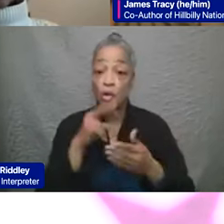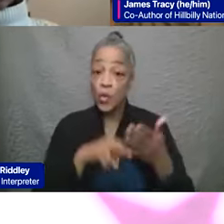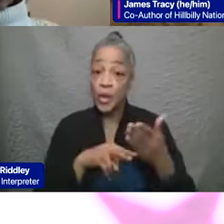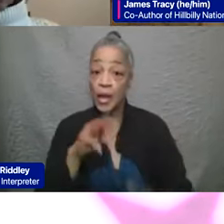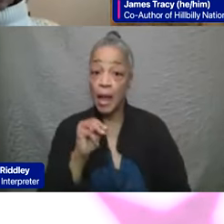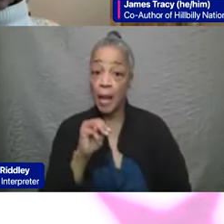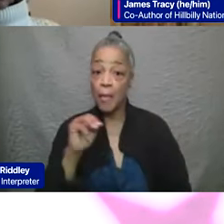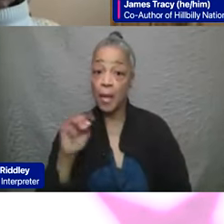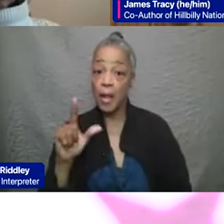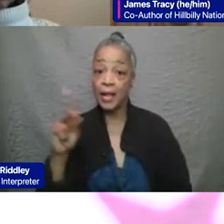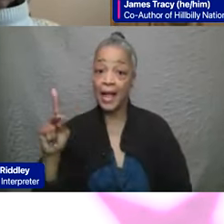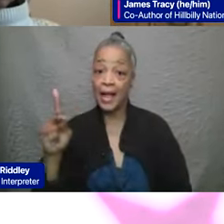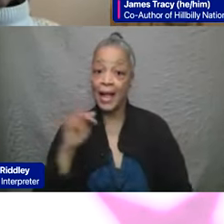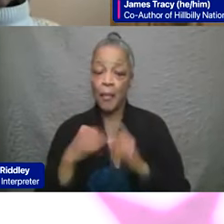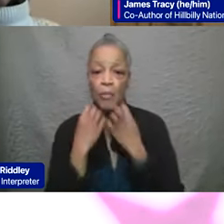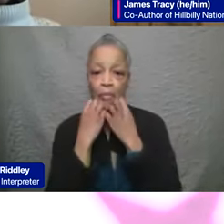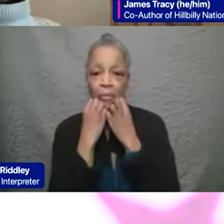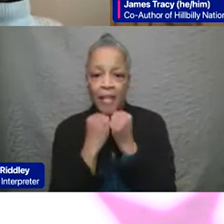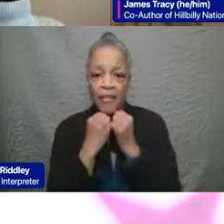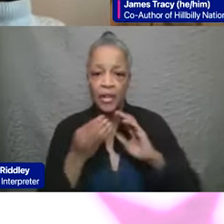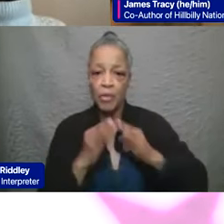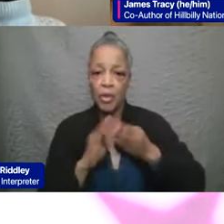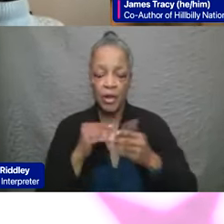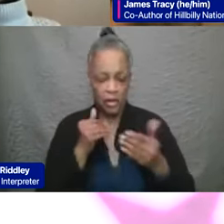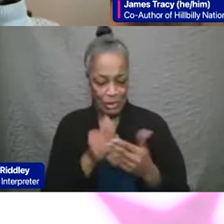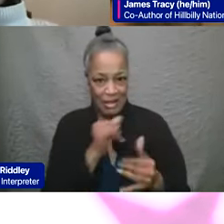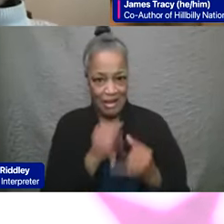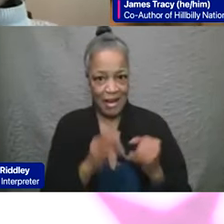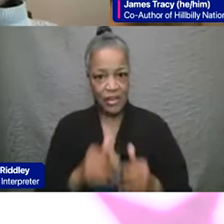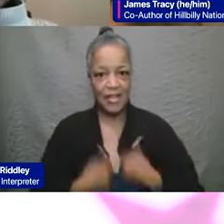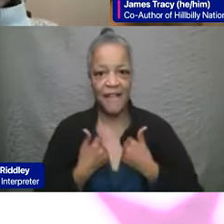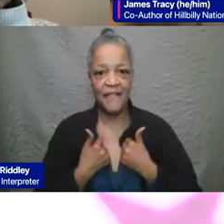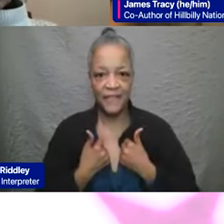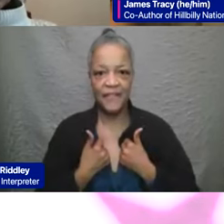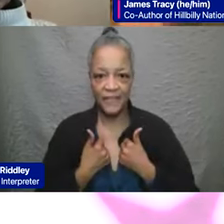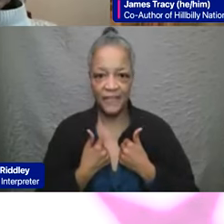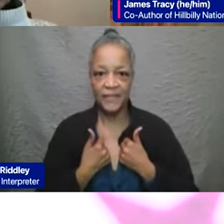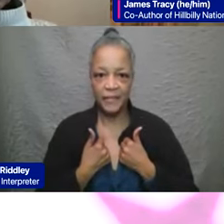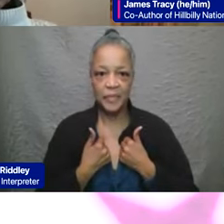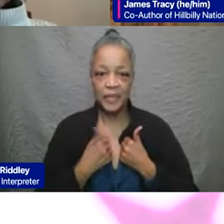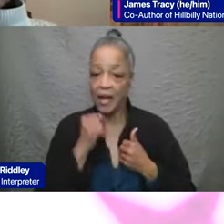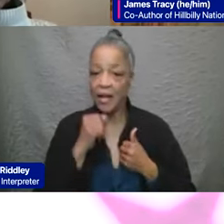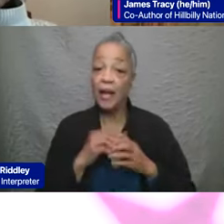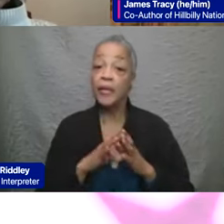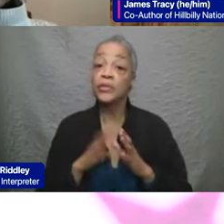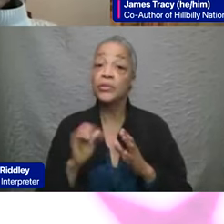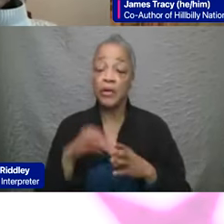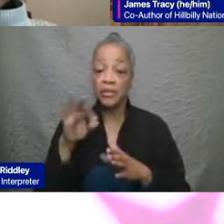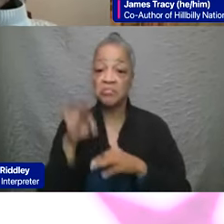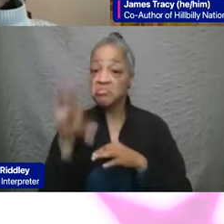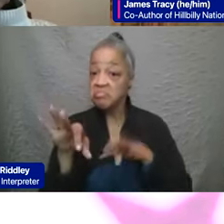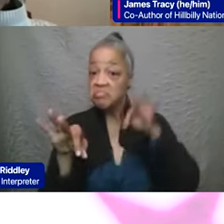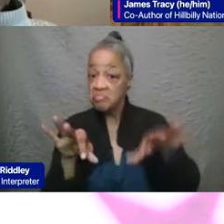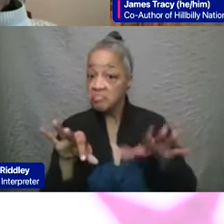beloved community near the end of his life, not when he first started using the term. So I'll just throw those two out,